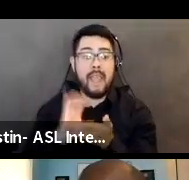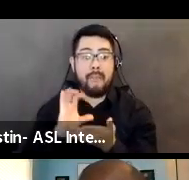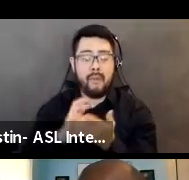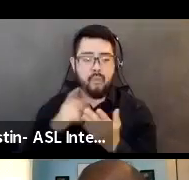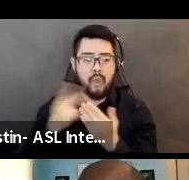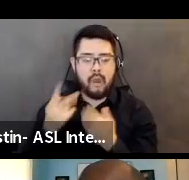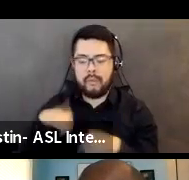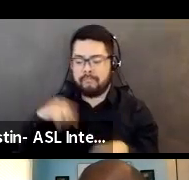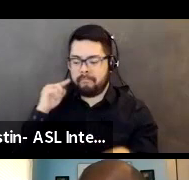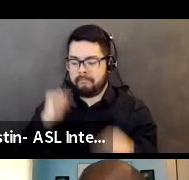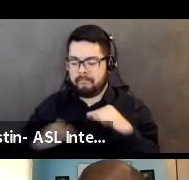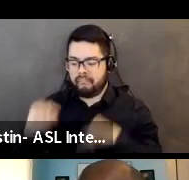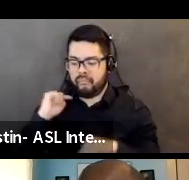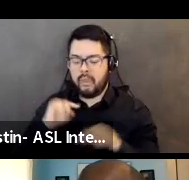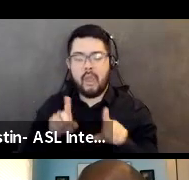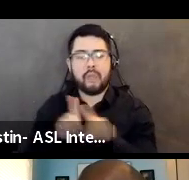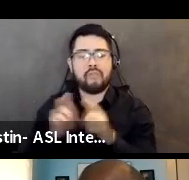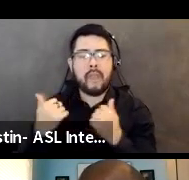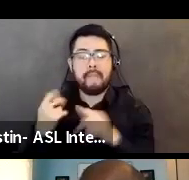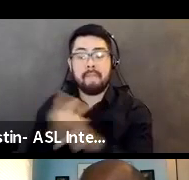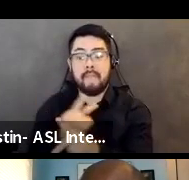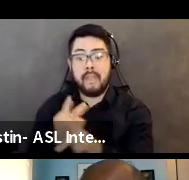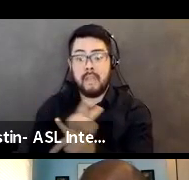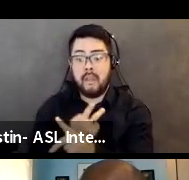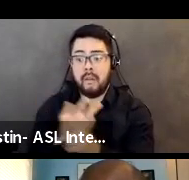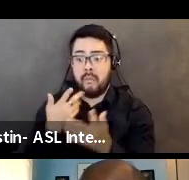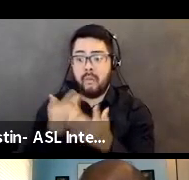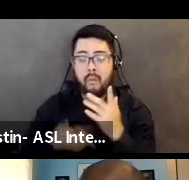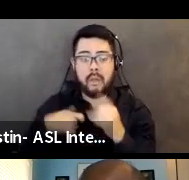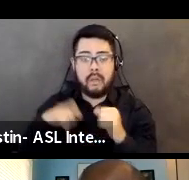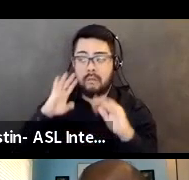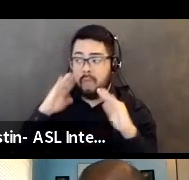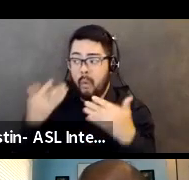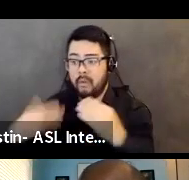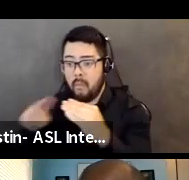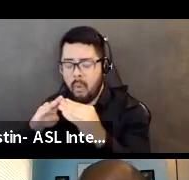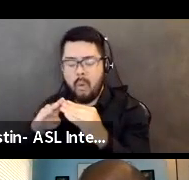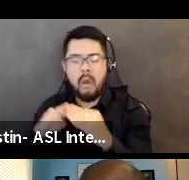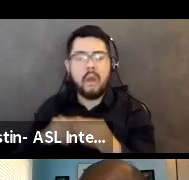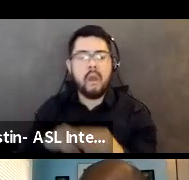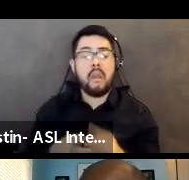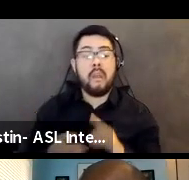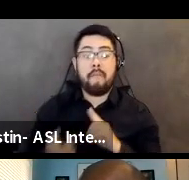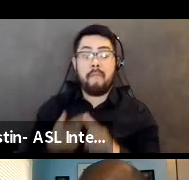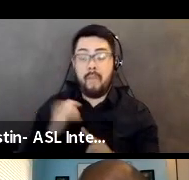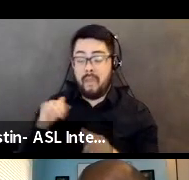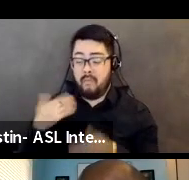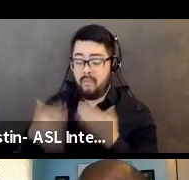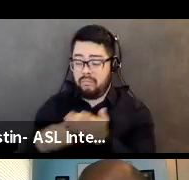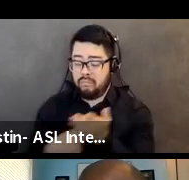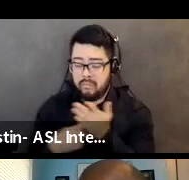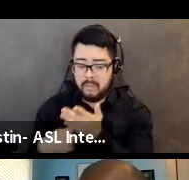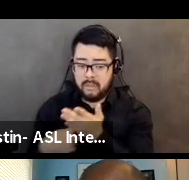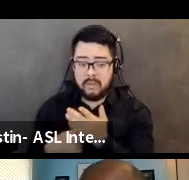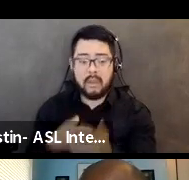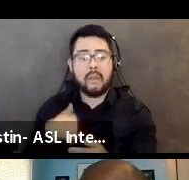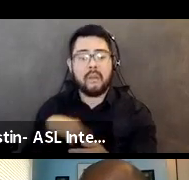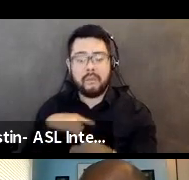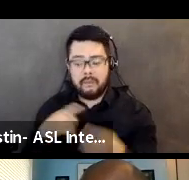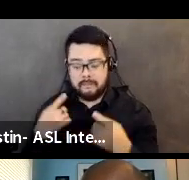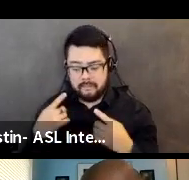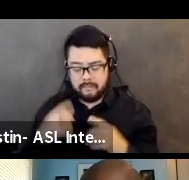evaluate what are the things that we're pending and what were the things that we needed to do and out of that process we developed a cash